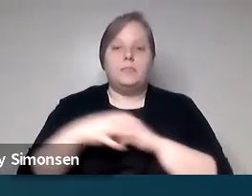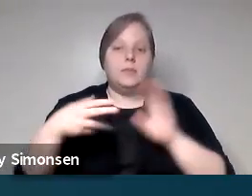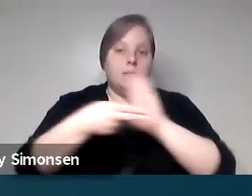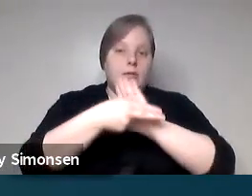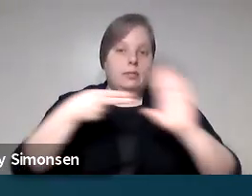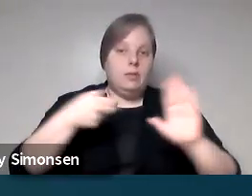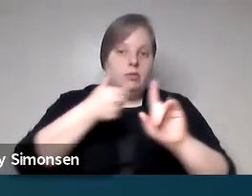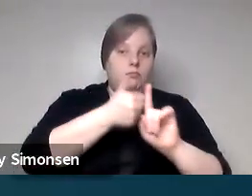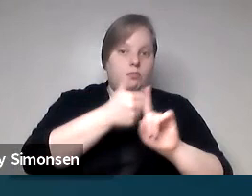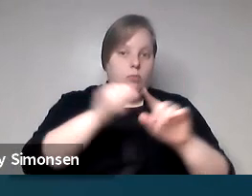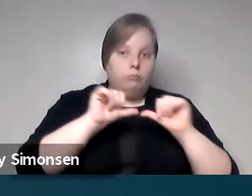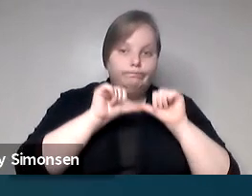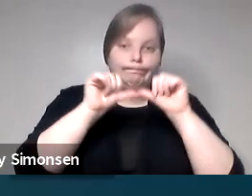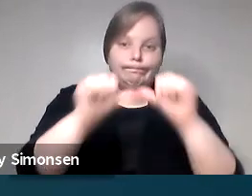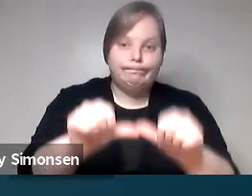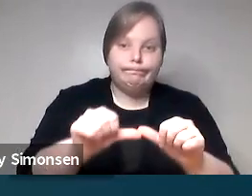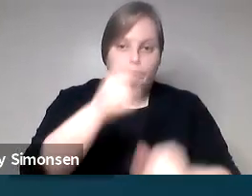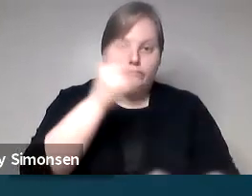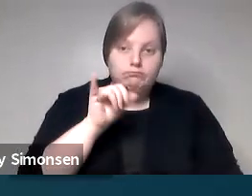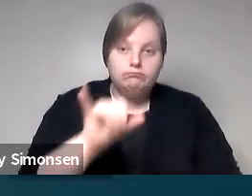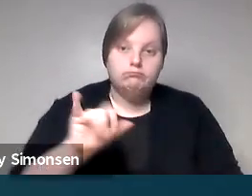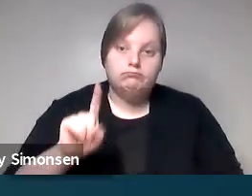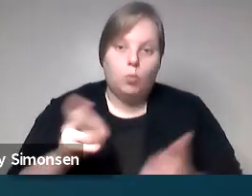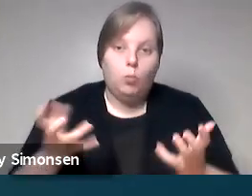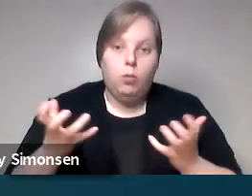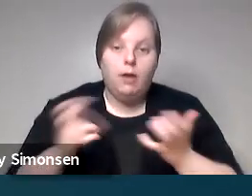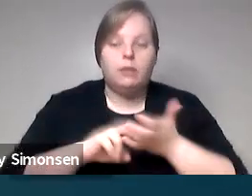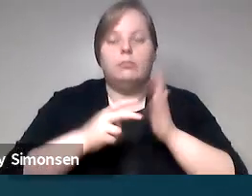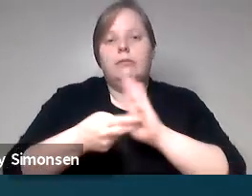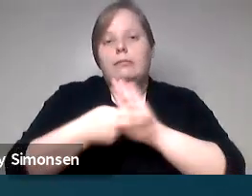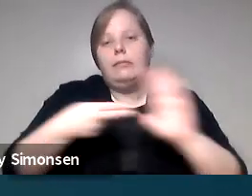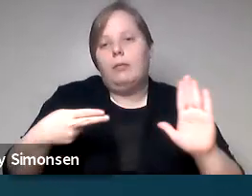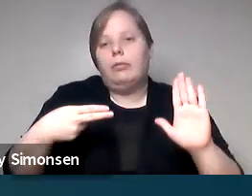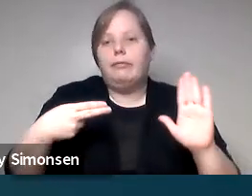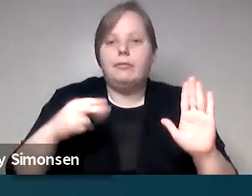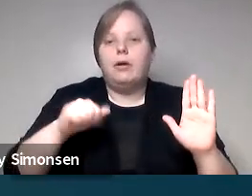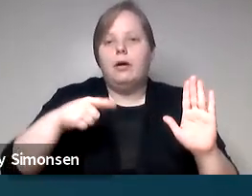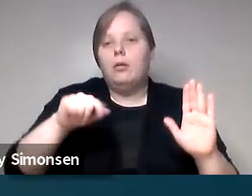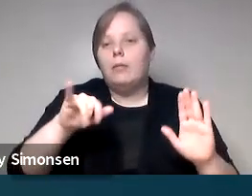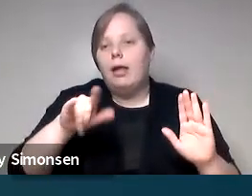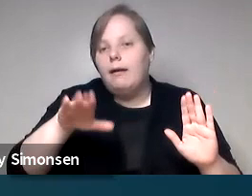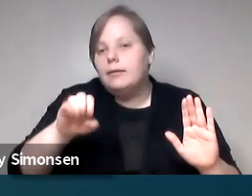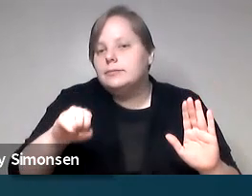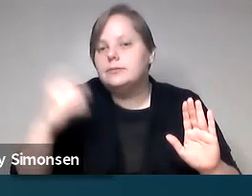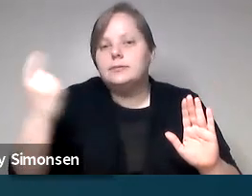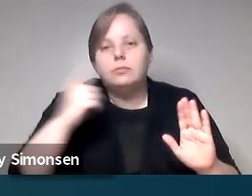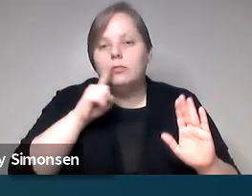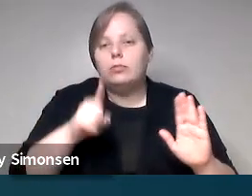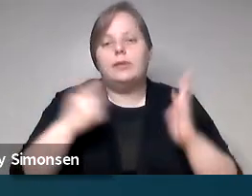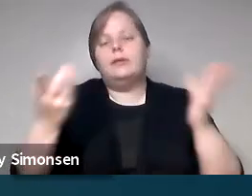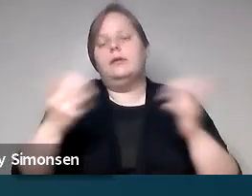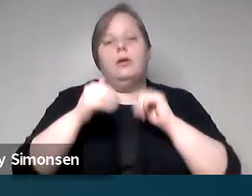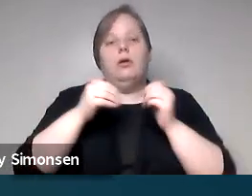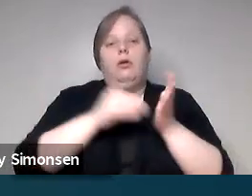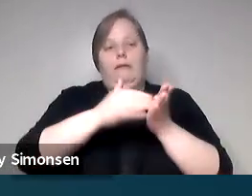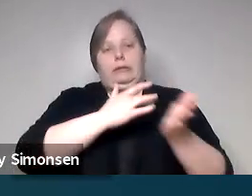permanent? Is it a label that is going to be on an appliance or something like that? Quite often those you